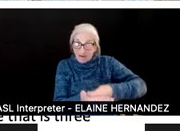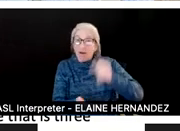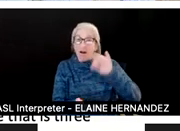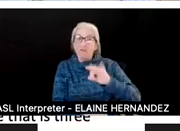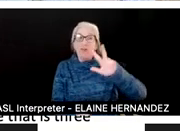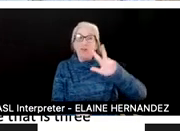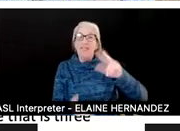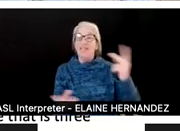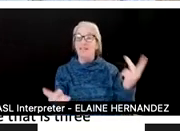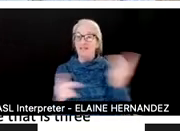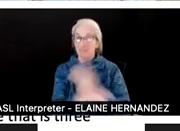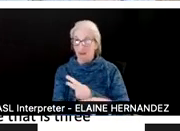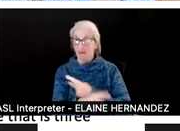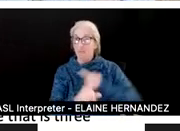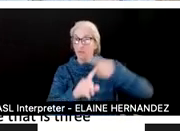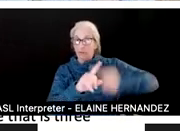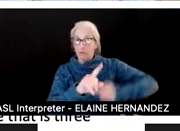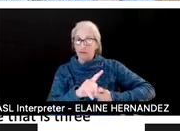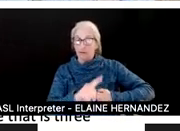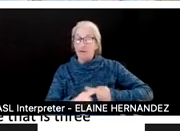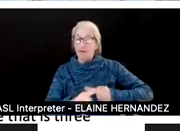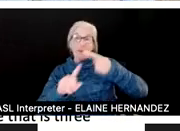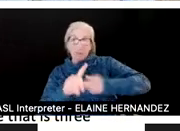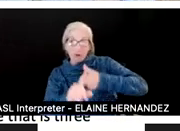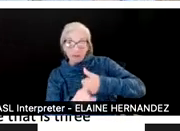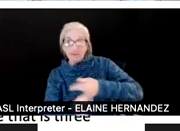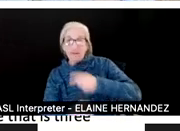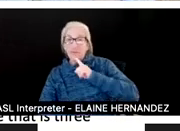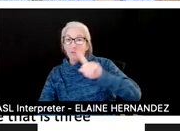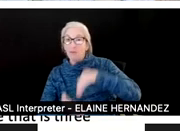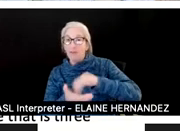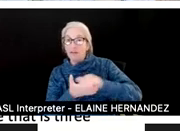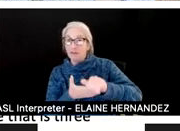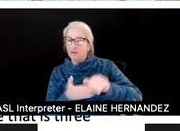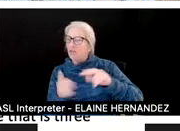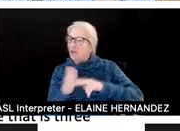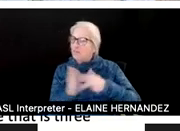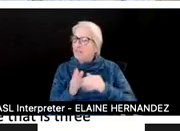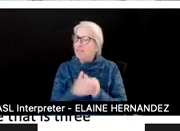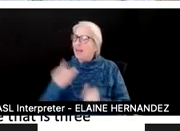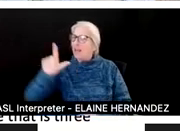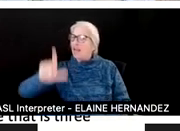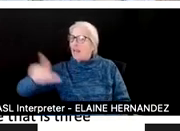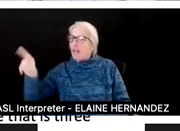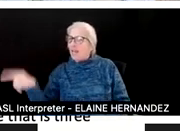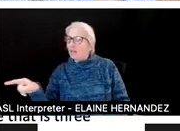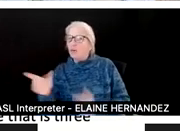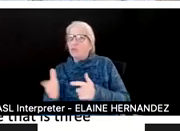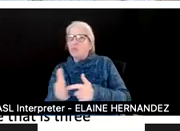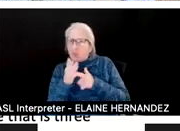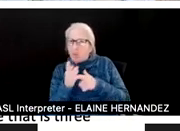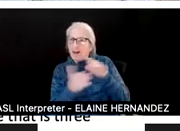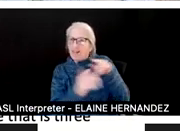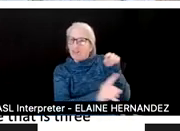month. Alice makes $800 a month, and she has a housing choice voucher so that she only has to